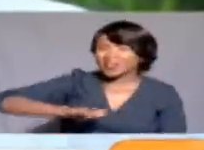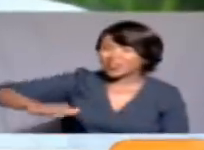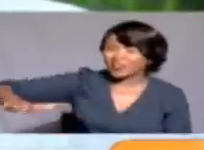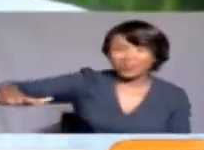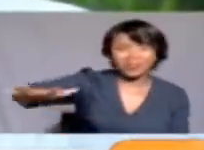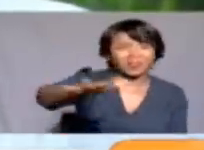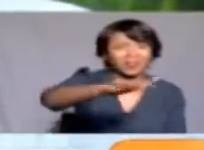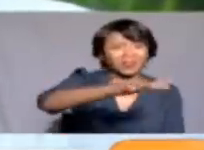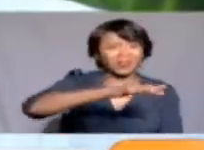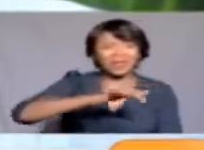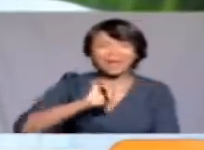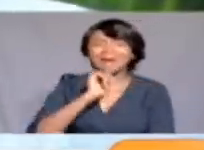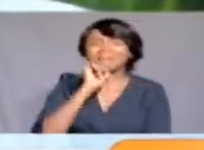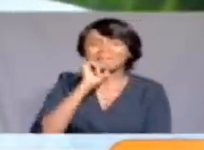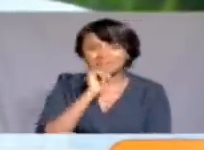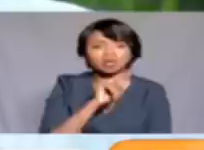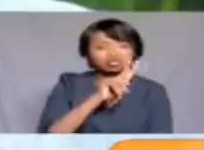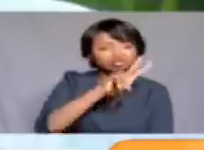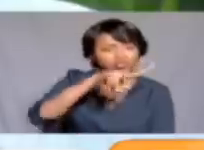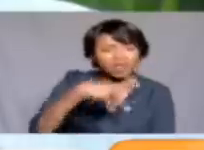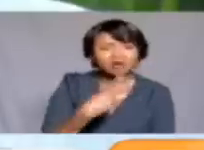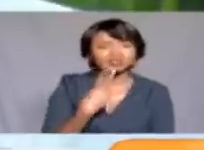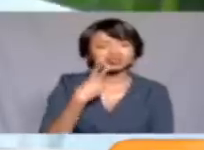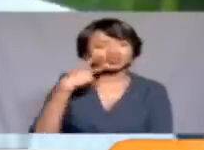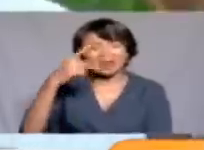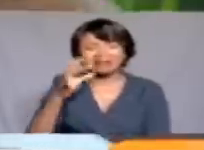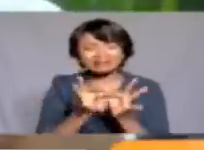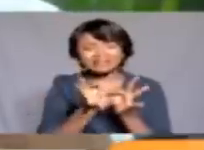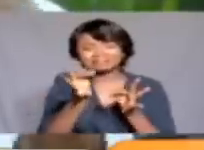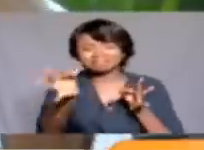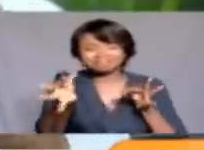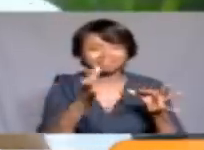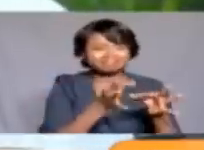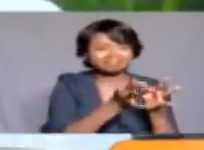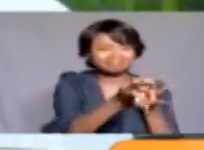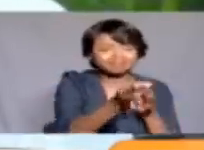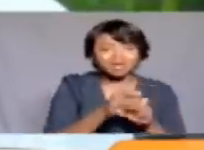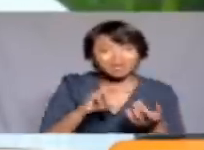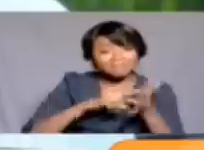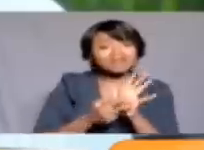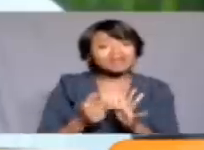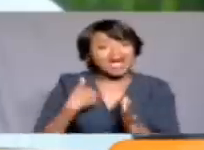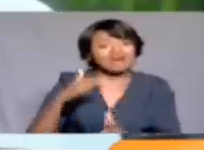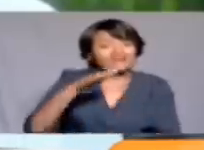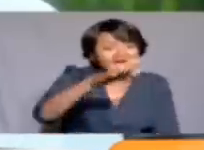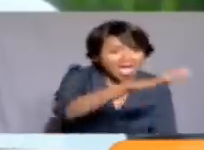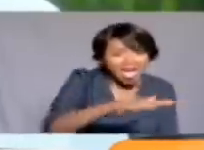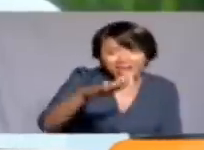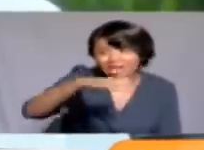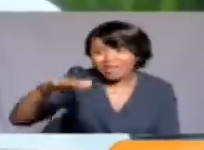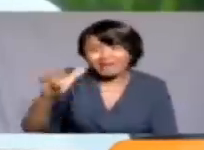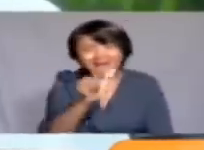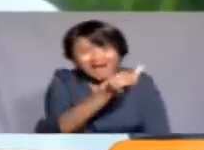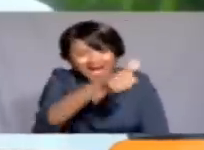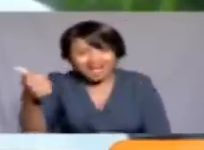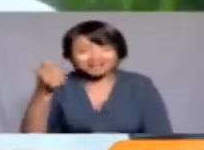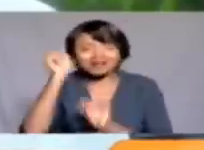200 plus nautical miles. There must be areas we can get these materials without necessarily